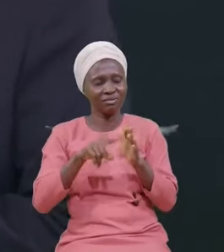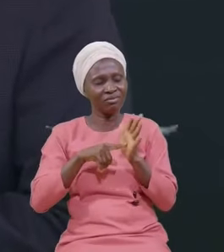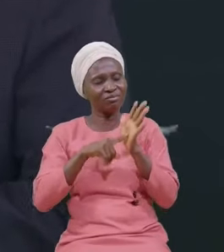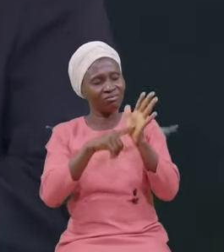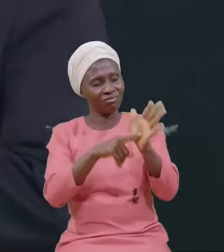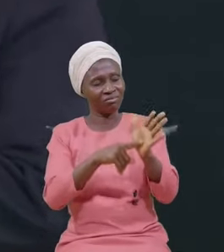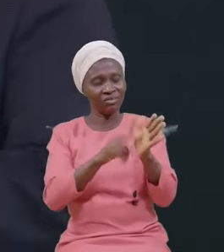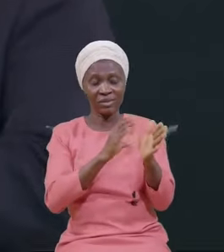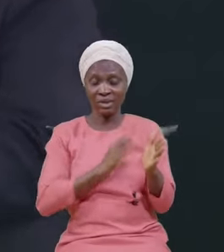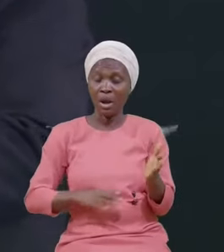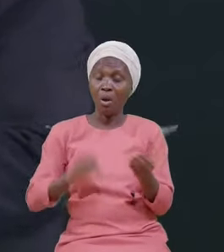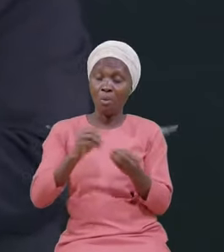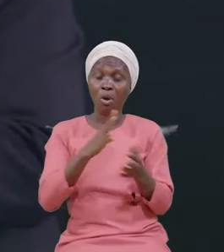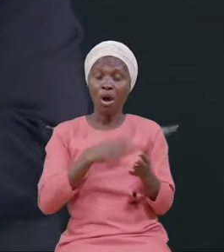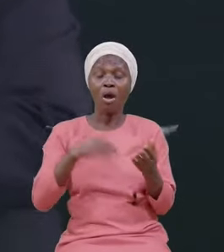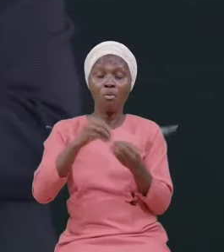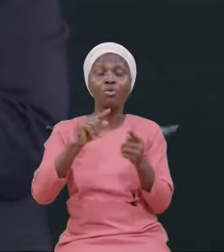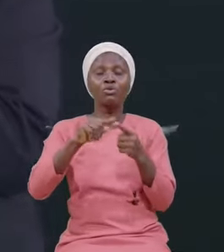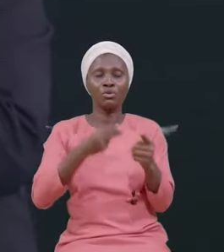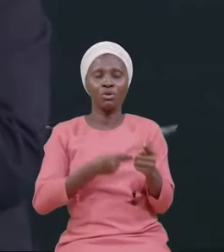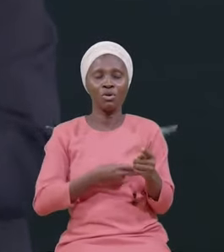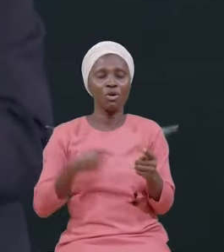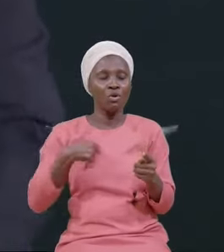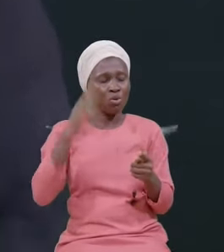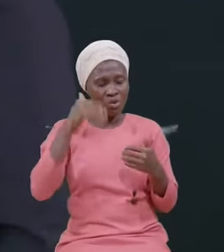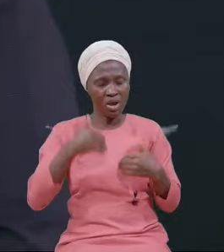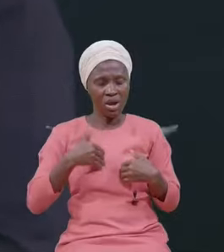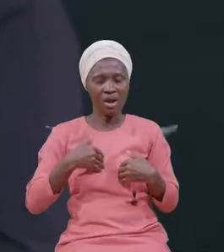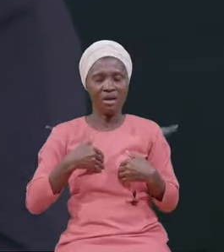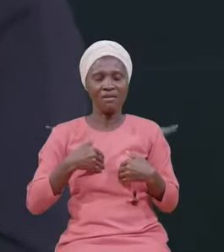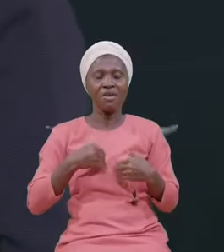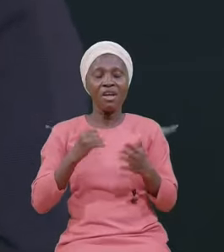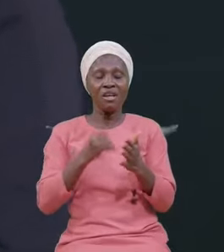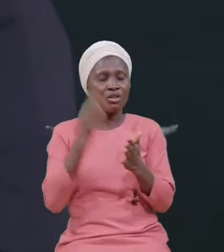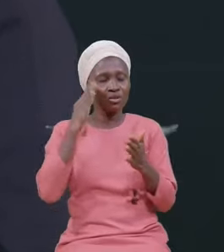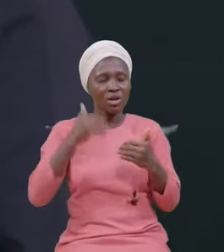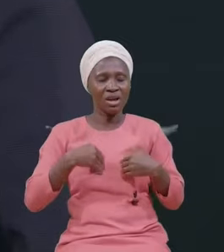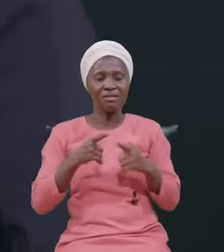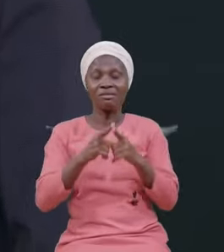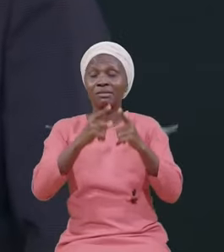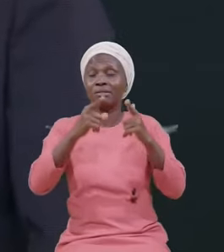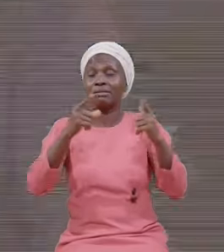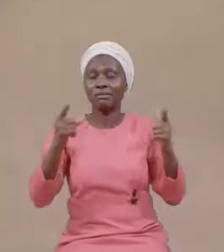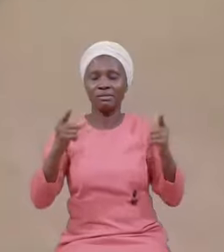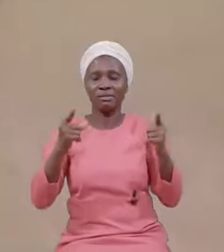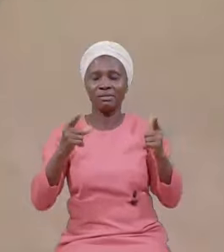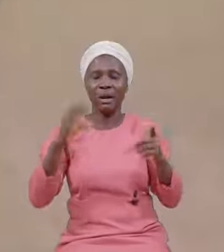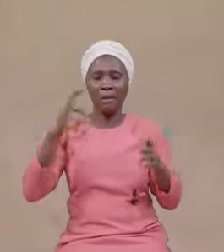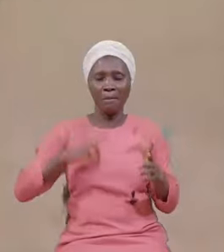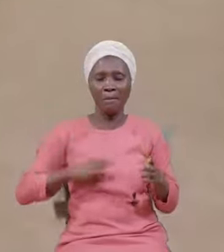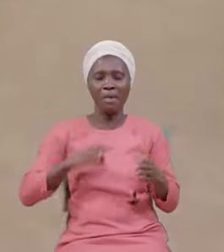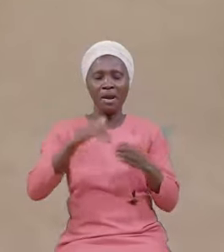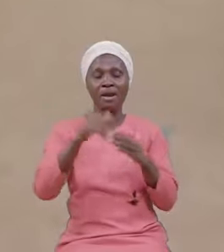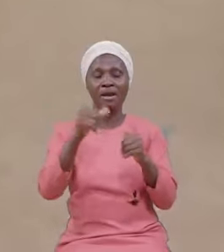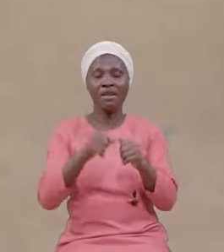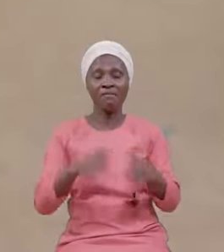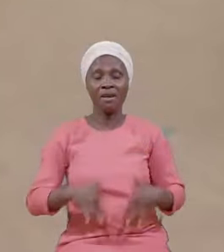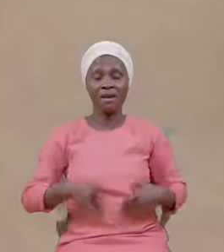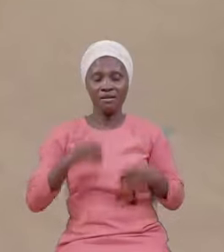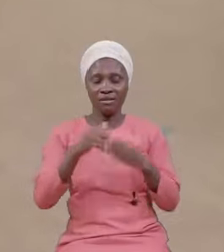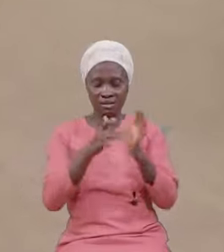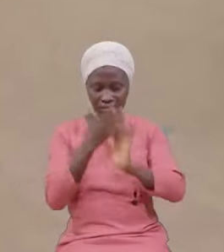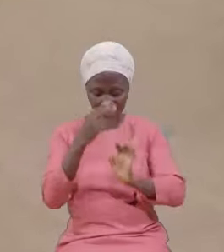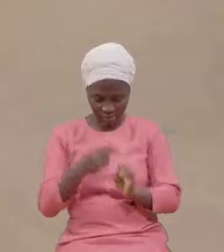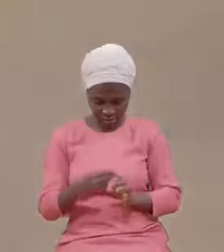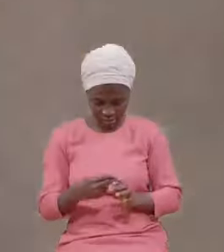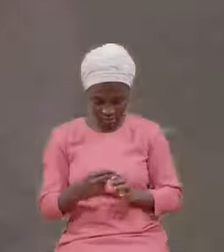us we have the greater benefit and manifesting in every life in Jesus name thank you Lord